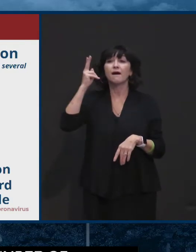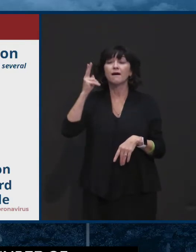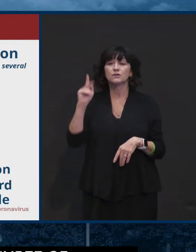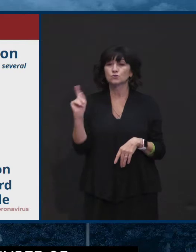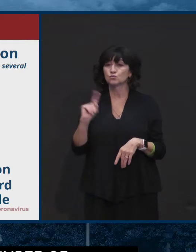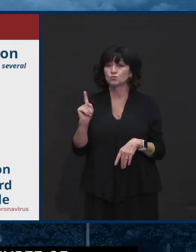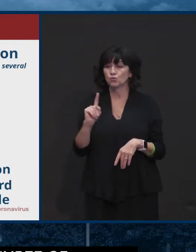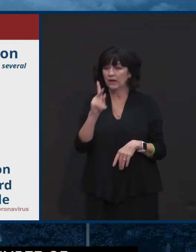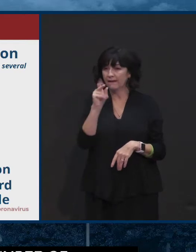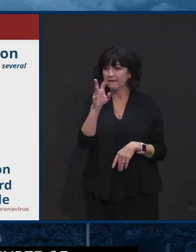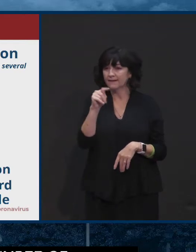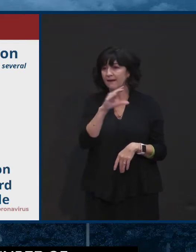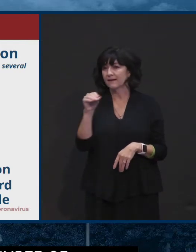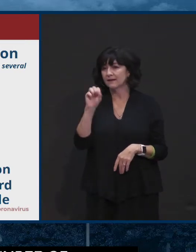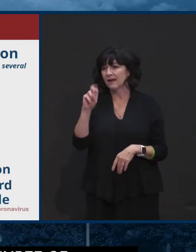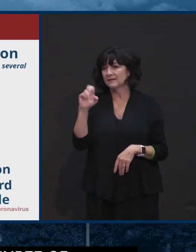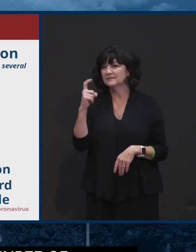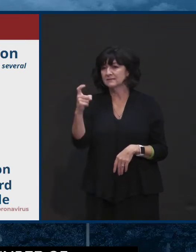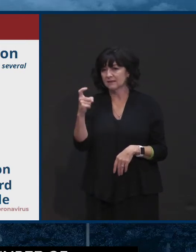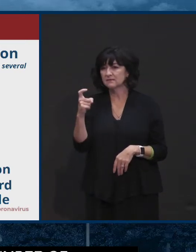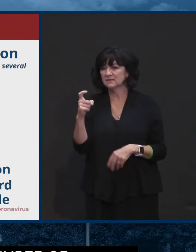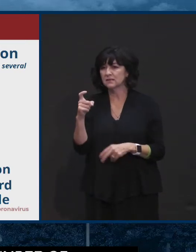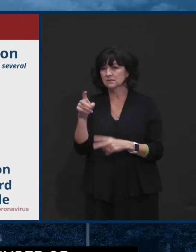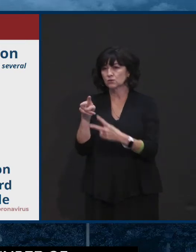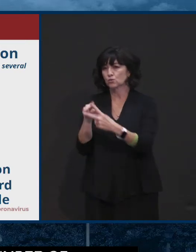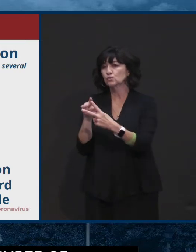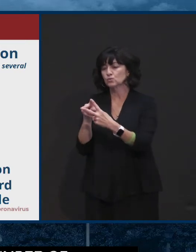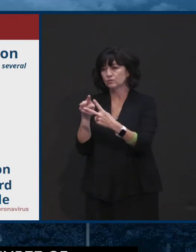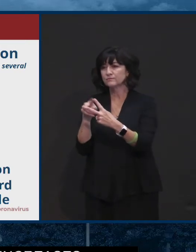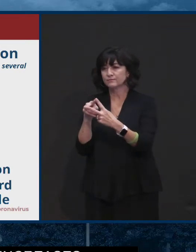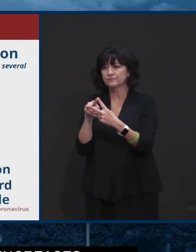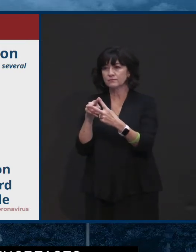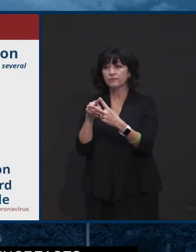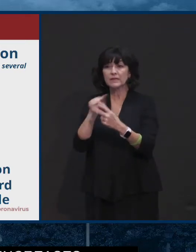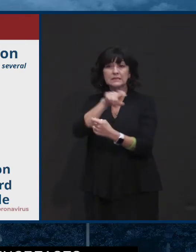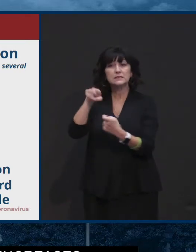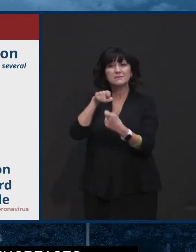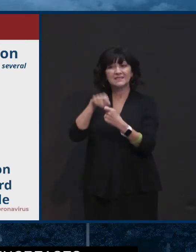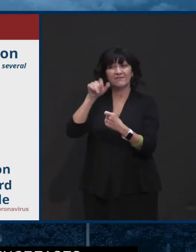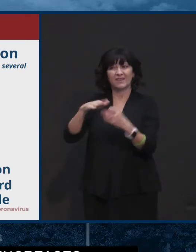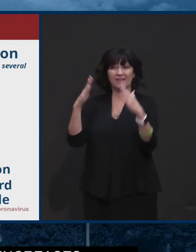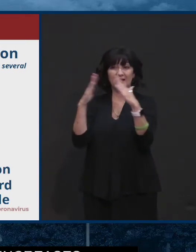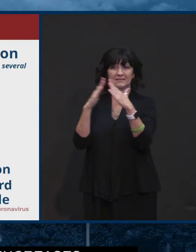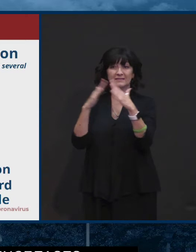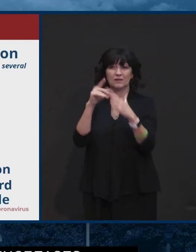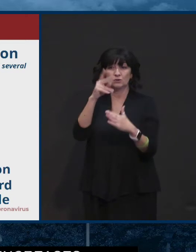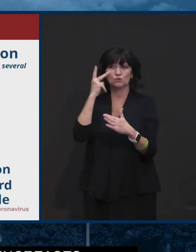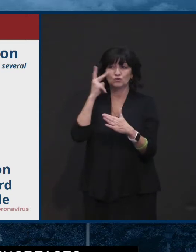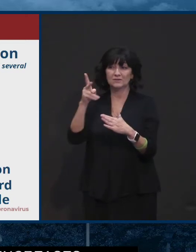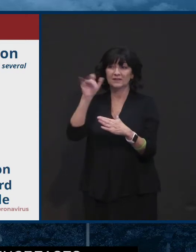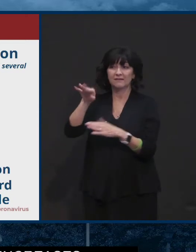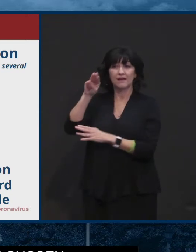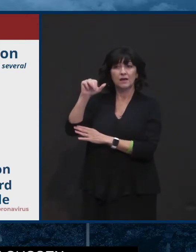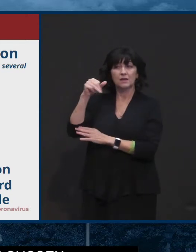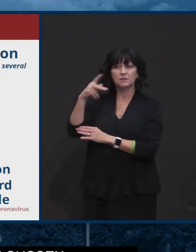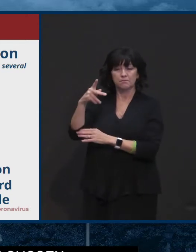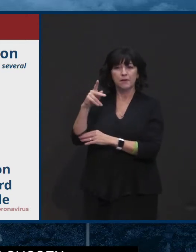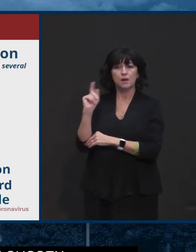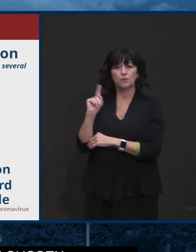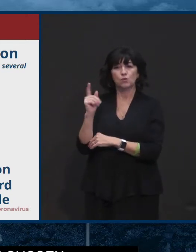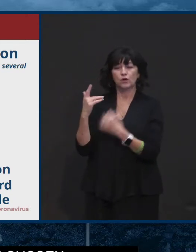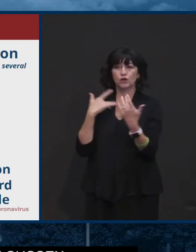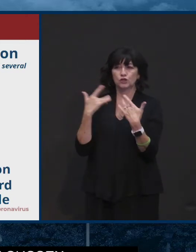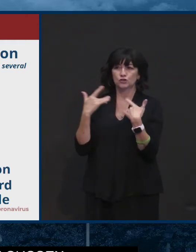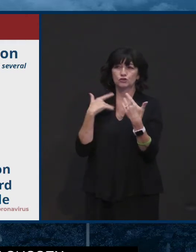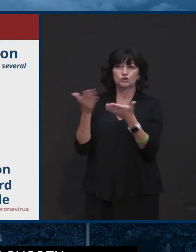high in Sussex as well, as the governor said. So specifically, the towns listed on this map are the areas of concern where, again,